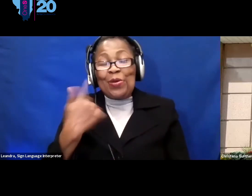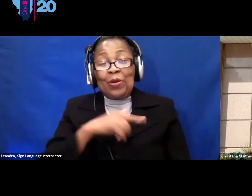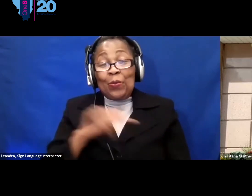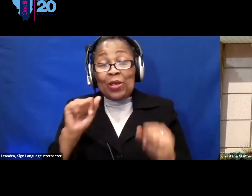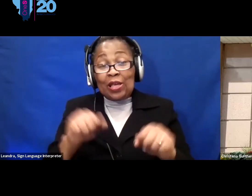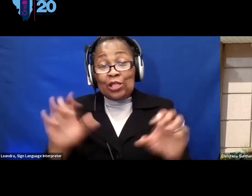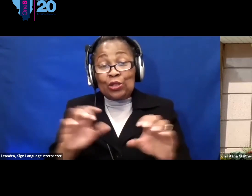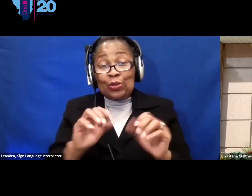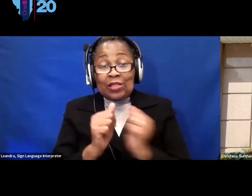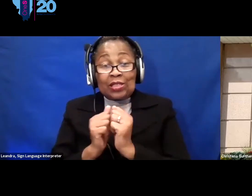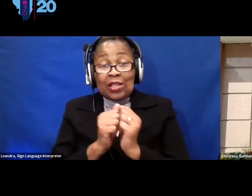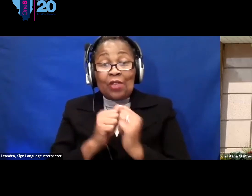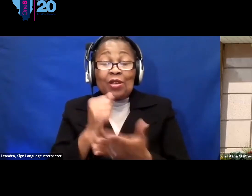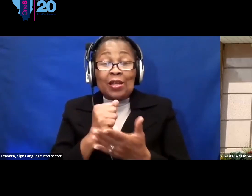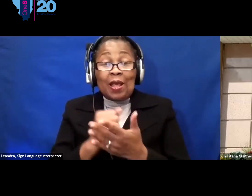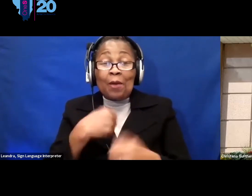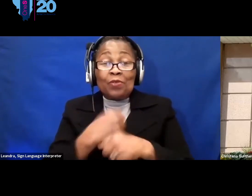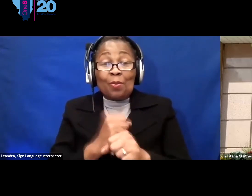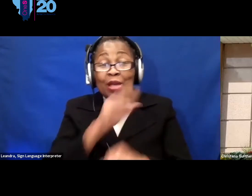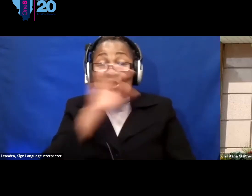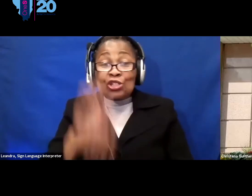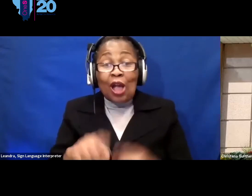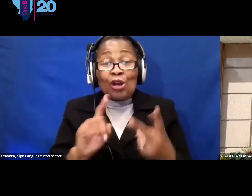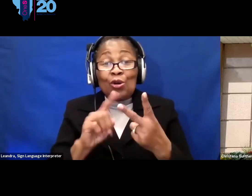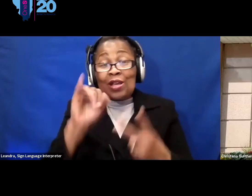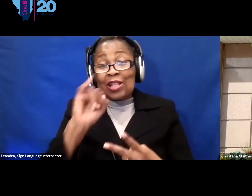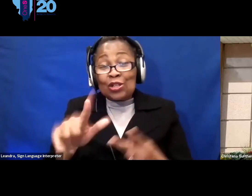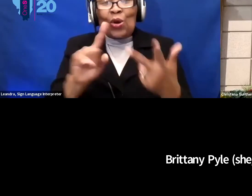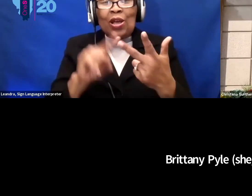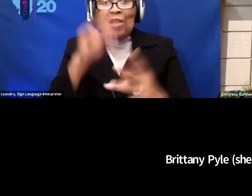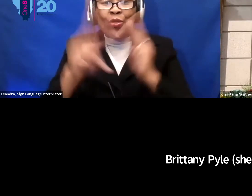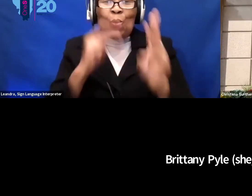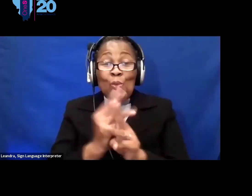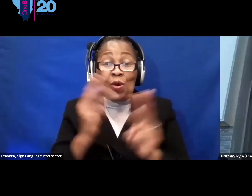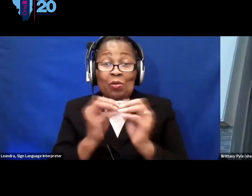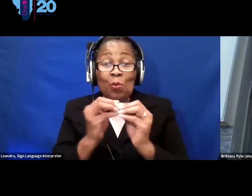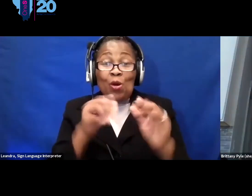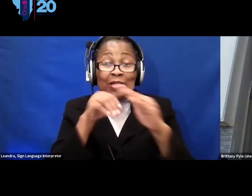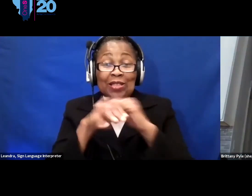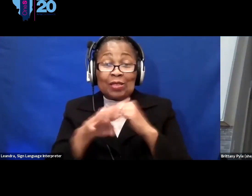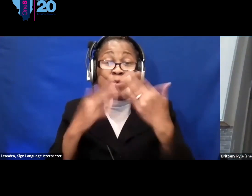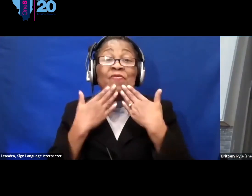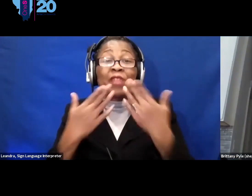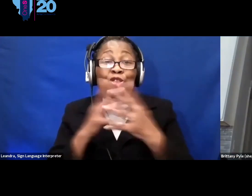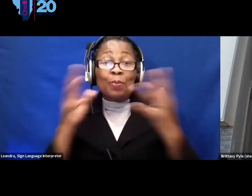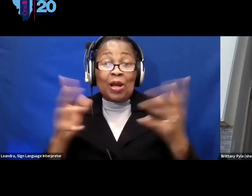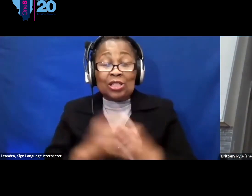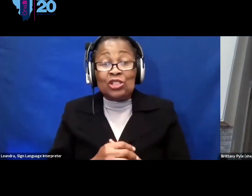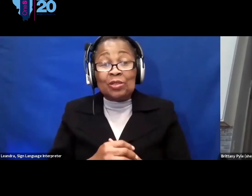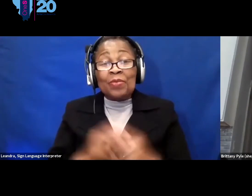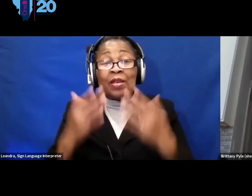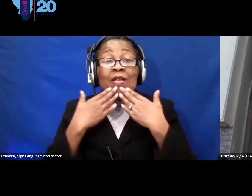help make Chicago, Illinois, and the world more accessible. Thanks so much. Return to Brittany Pyle. Thanks,